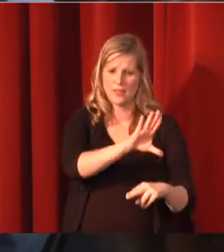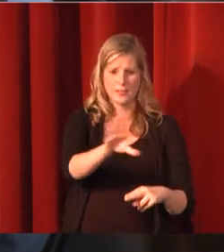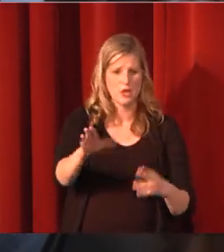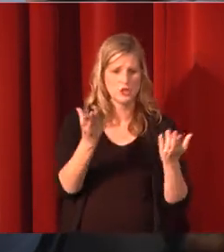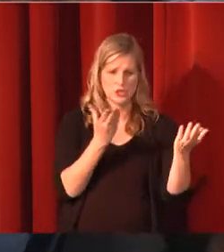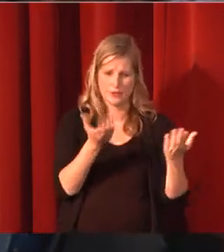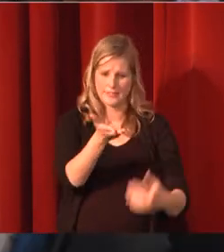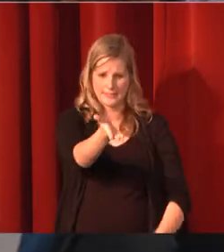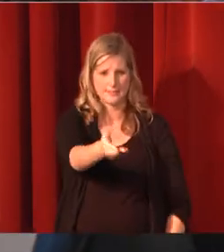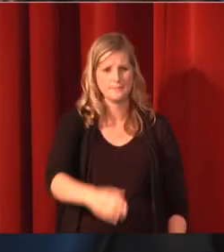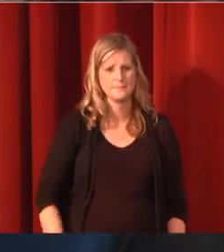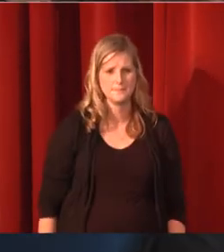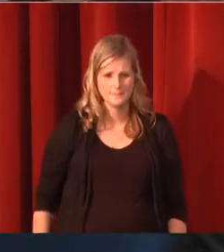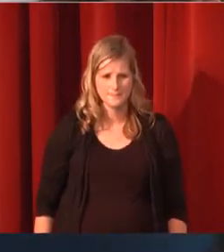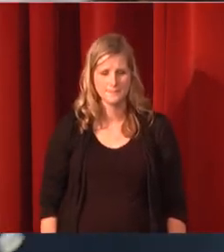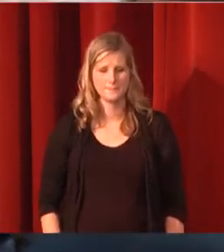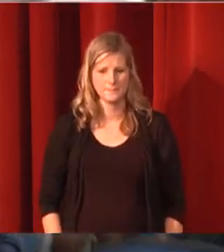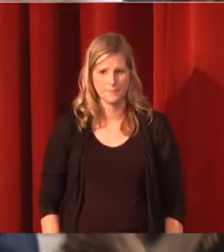well